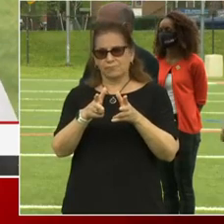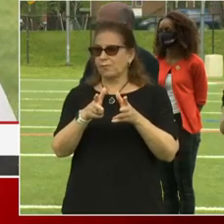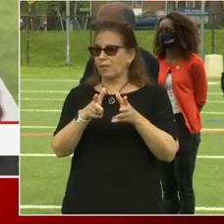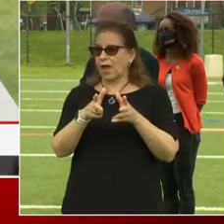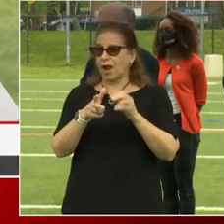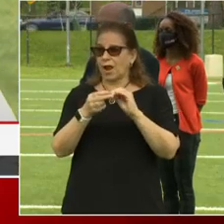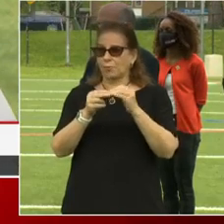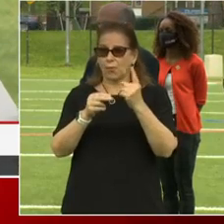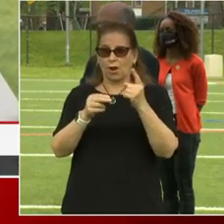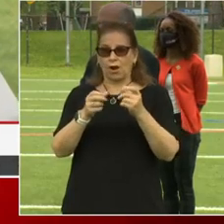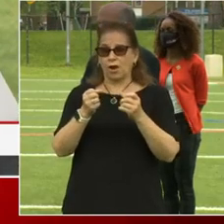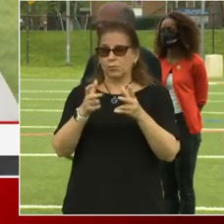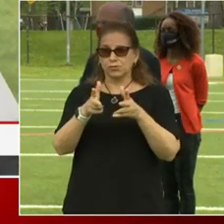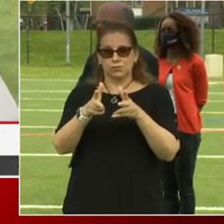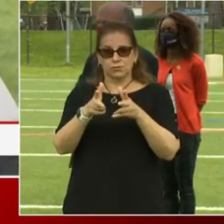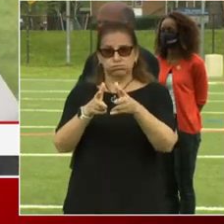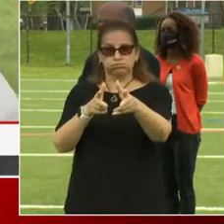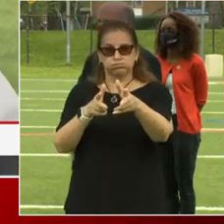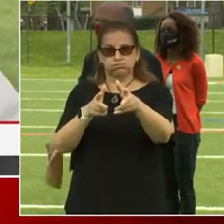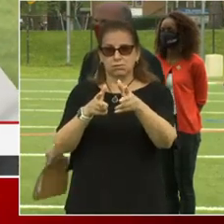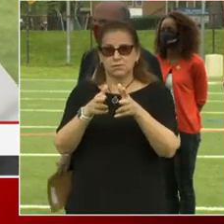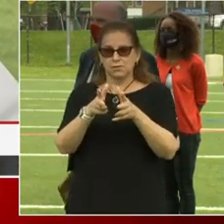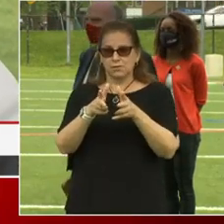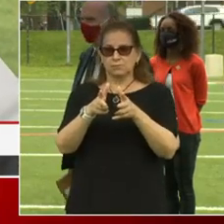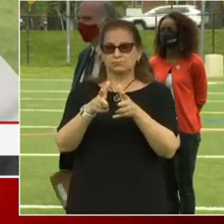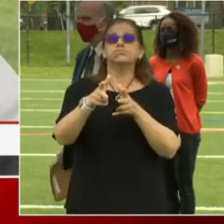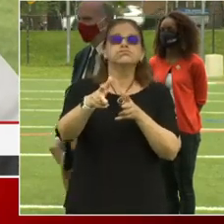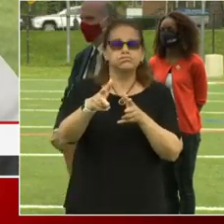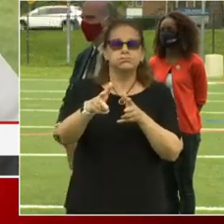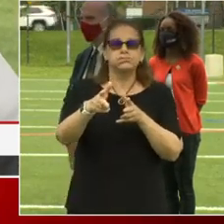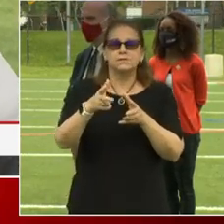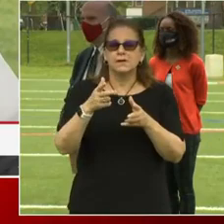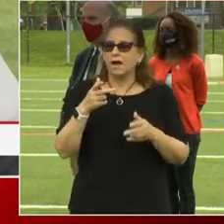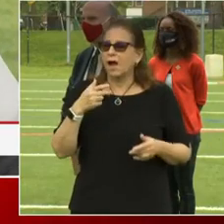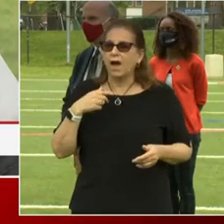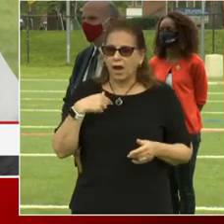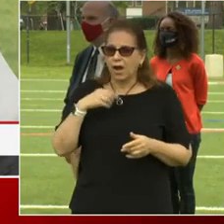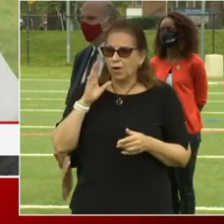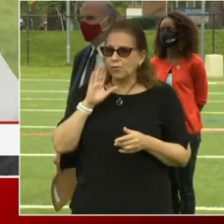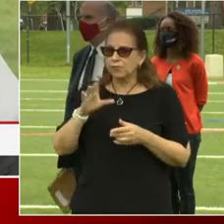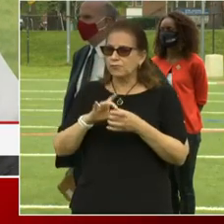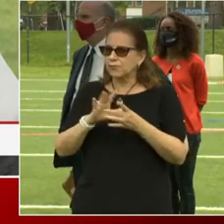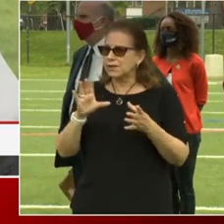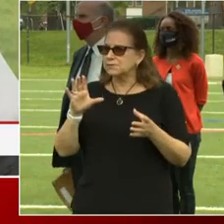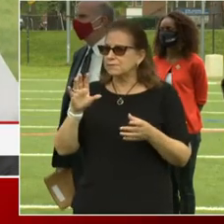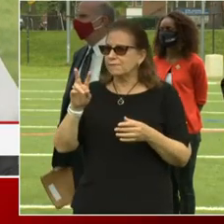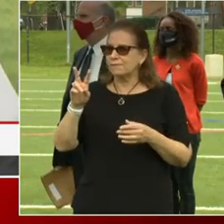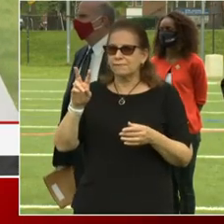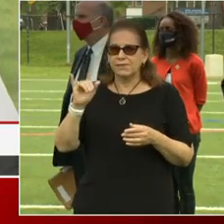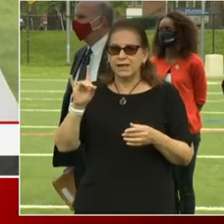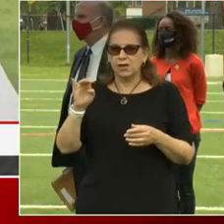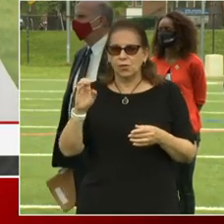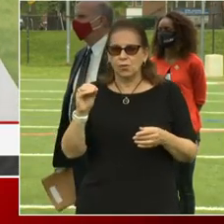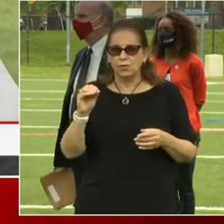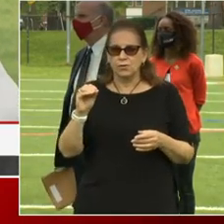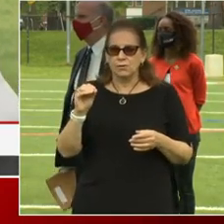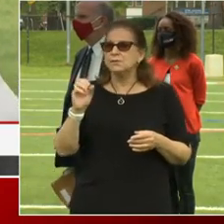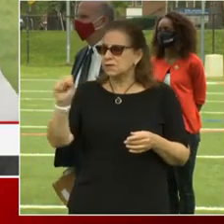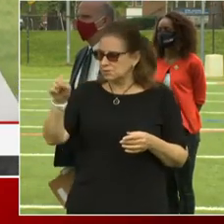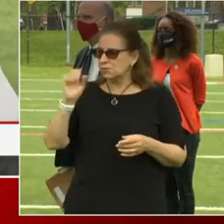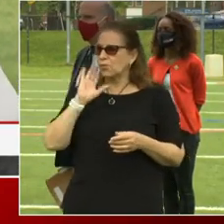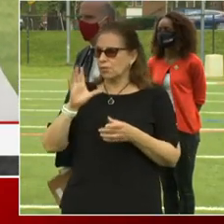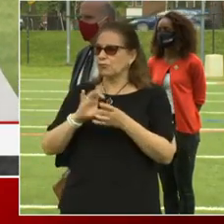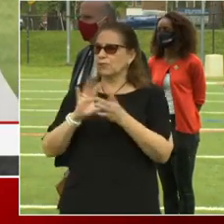in front. I appreciate that very much. And on that, will you release the body-worn camera from those officers? Yes. You